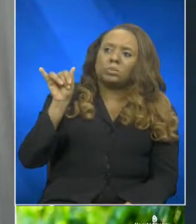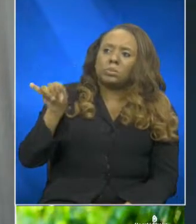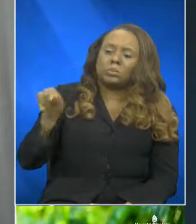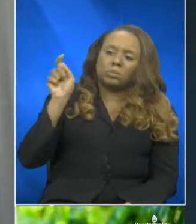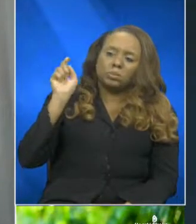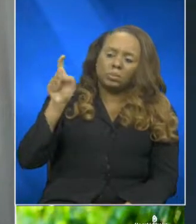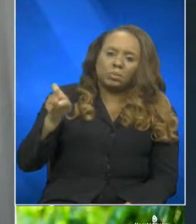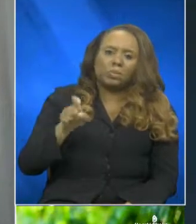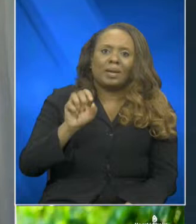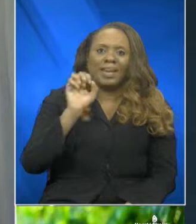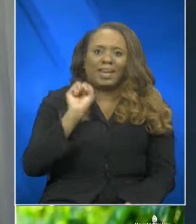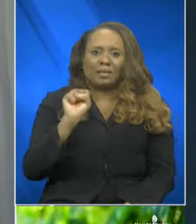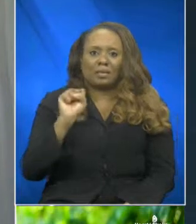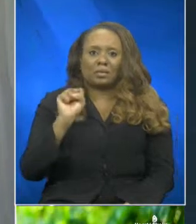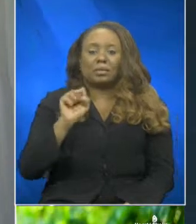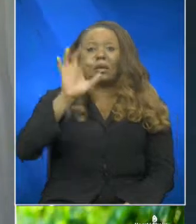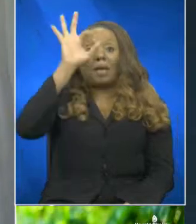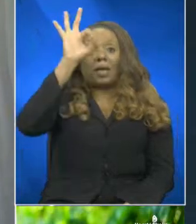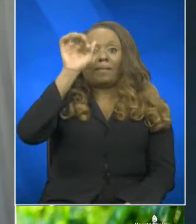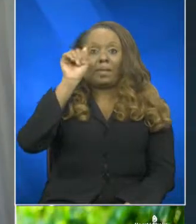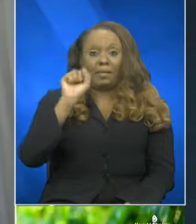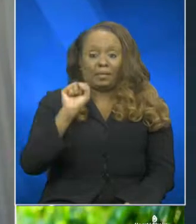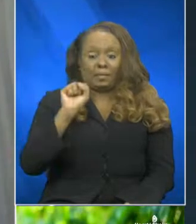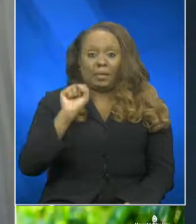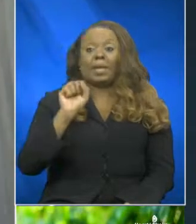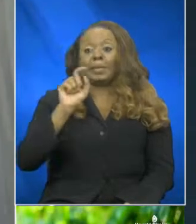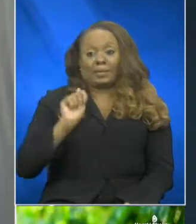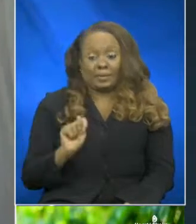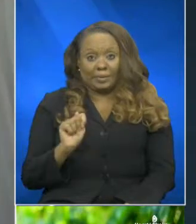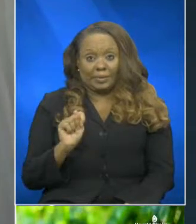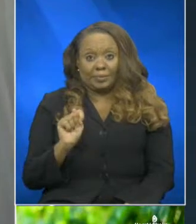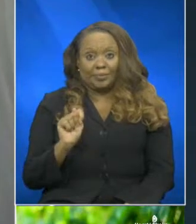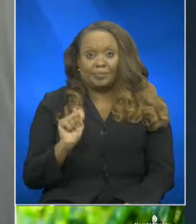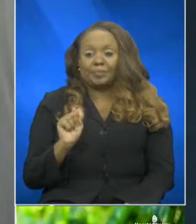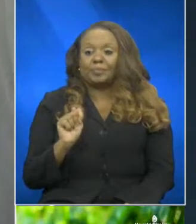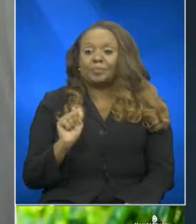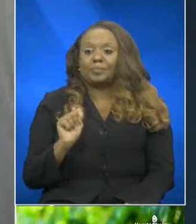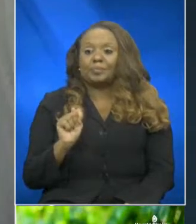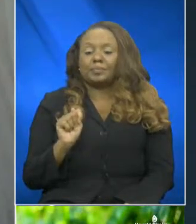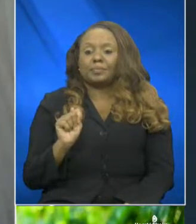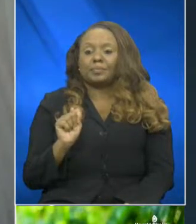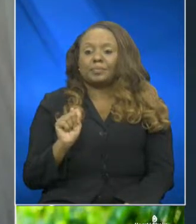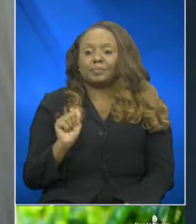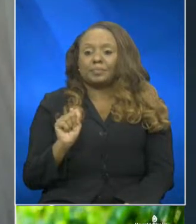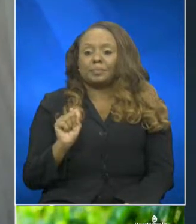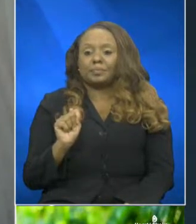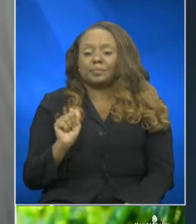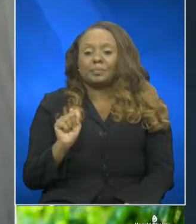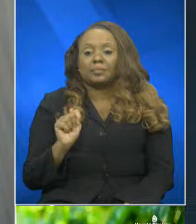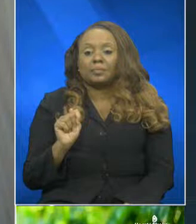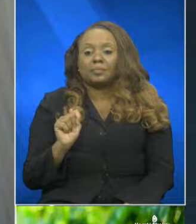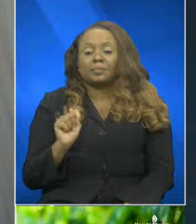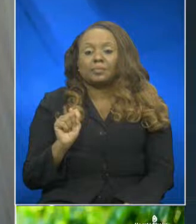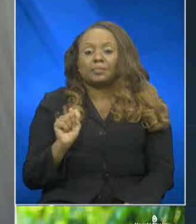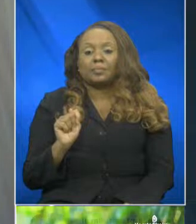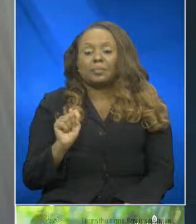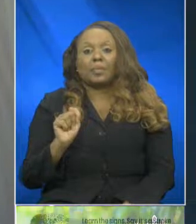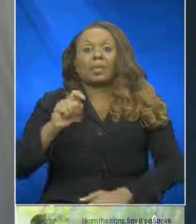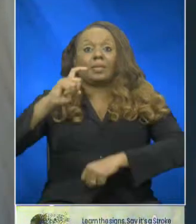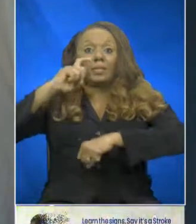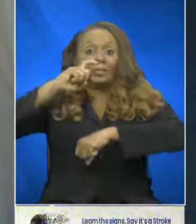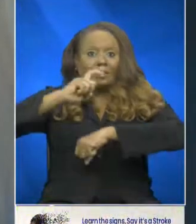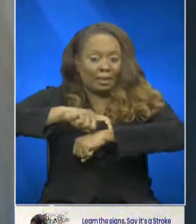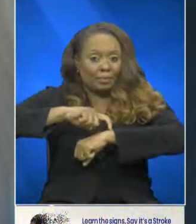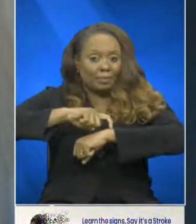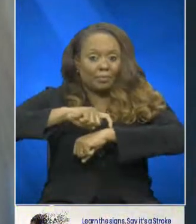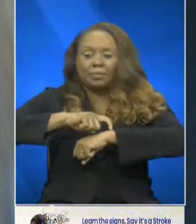the S. So FAS, and the T is, by the time you've noticed FAS, T is time